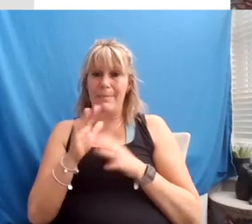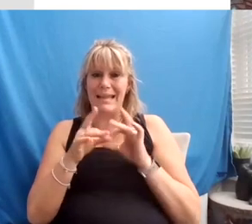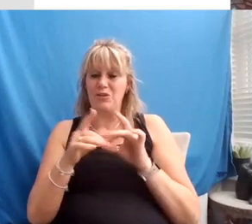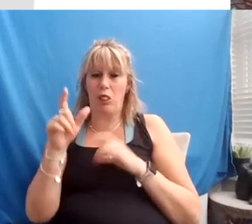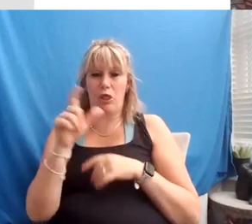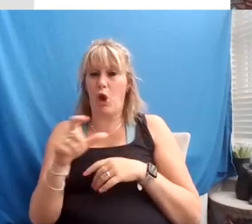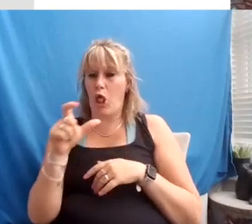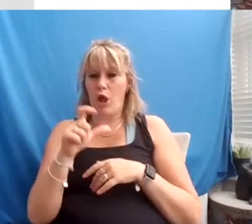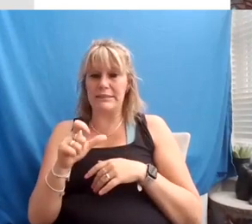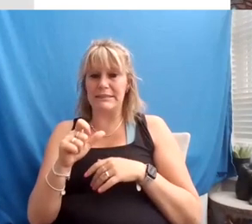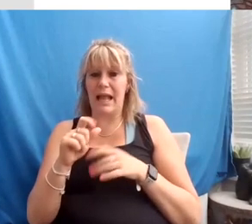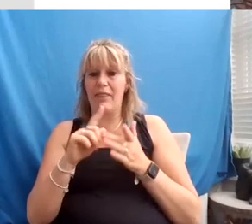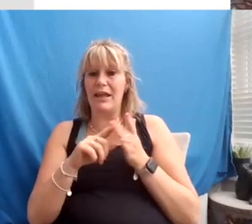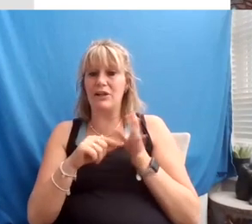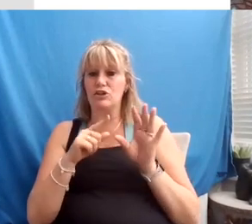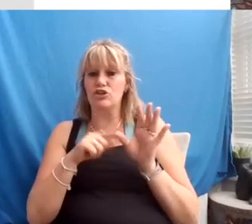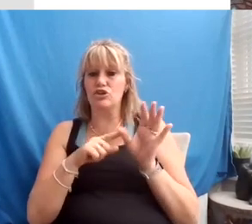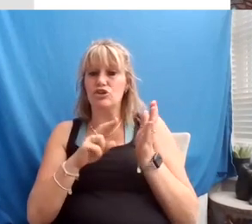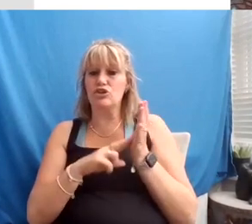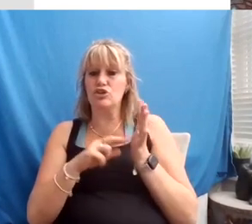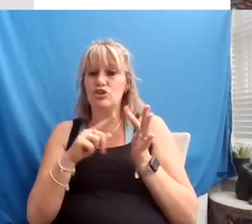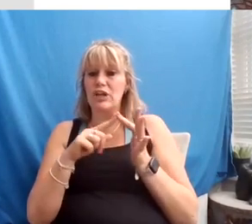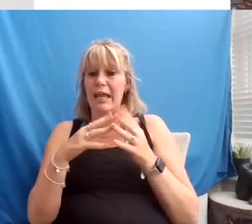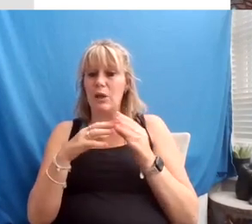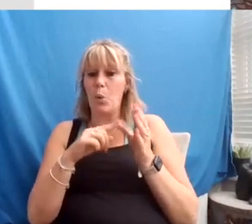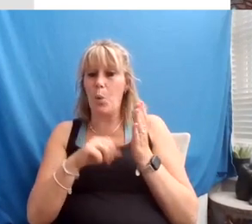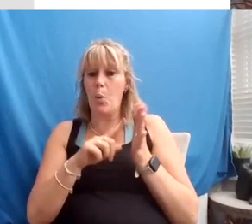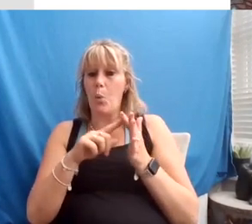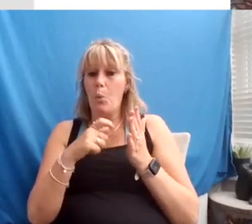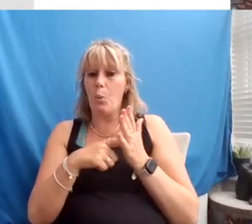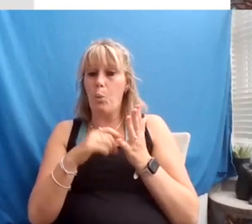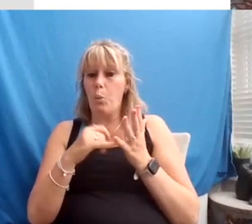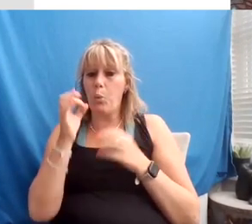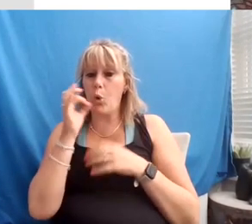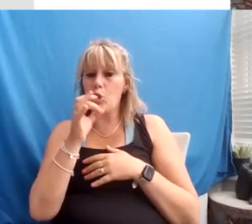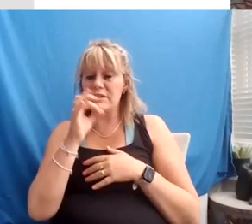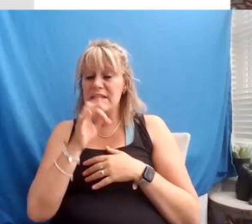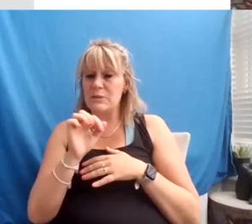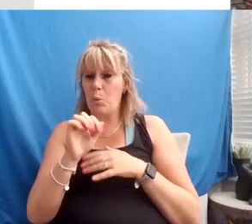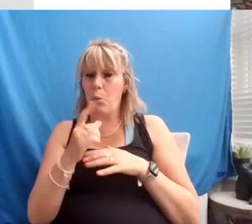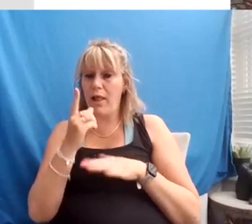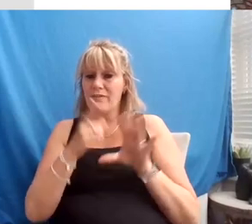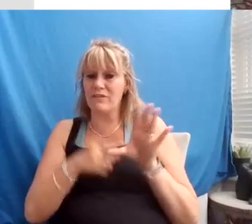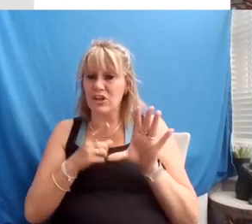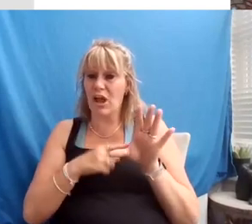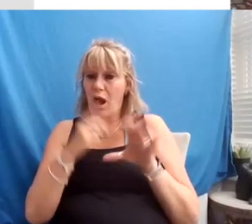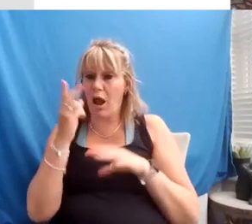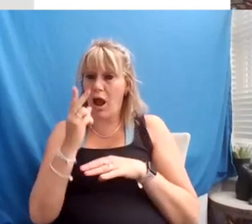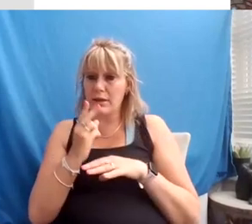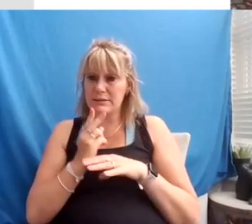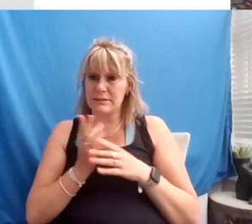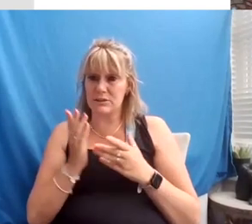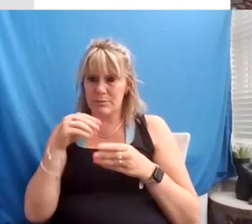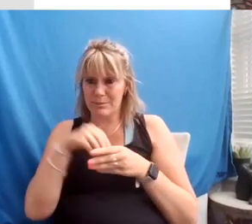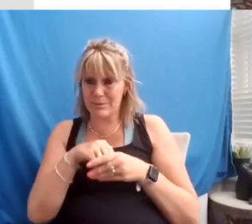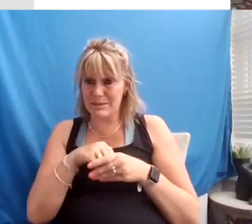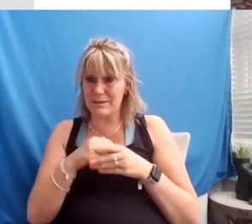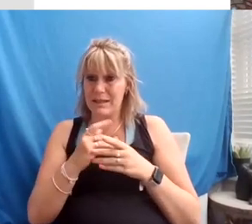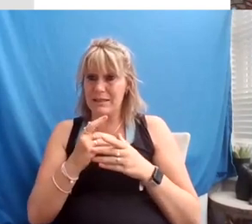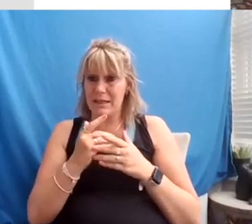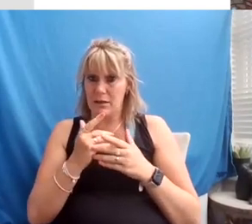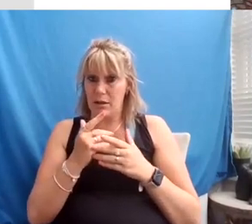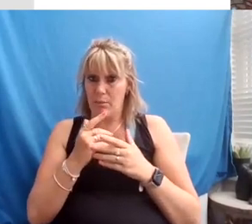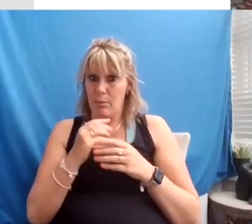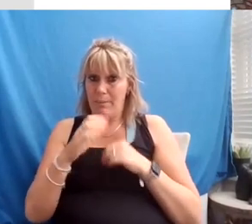beautiful piece from Jane Walters, who's one of our young artists who has only been able to participate with us since we moved